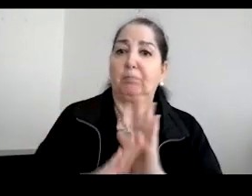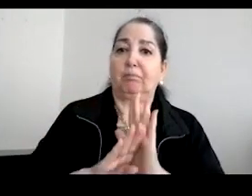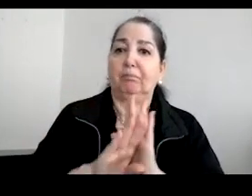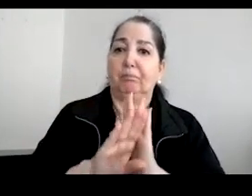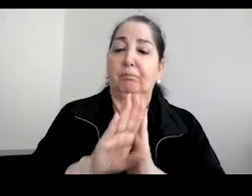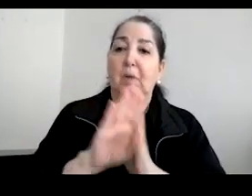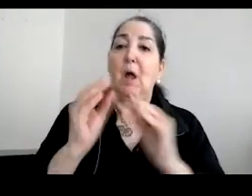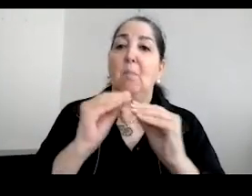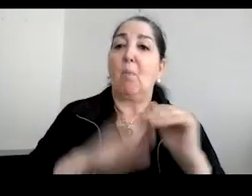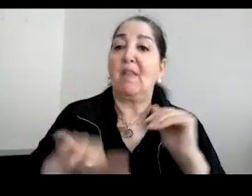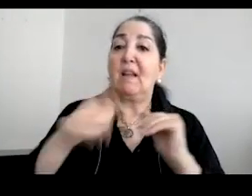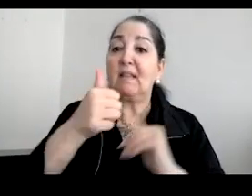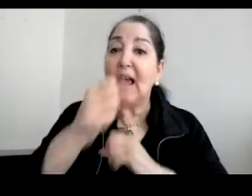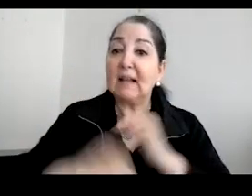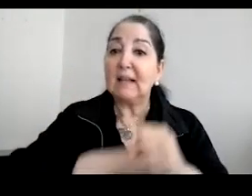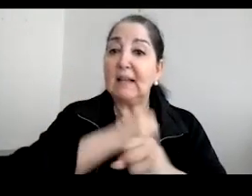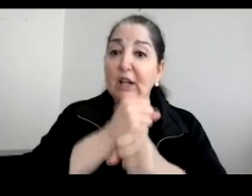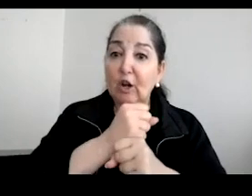in 2010.